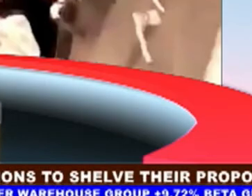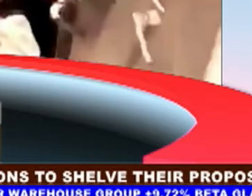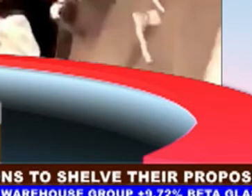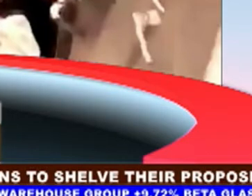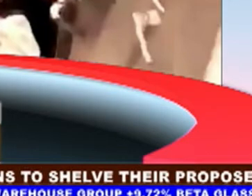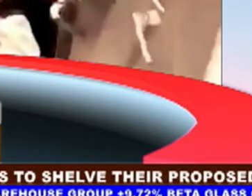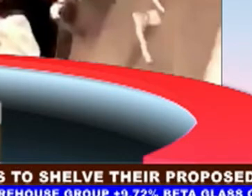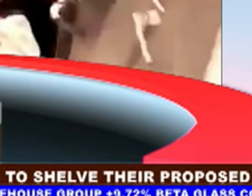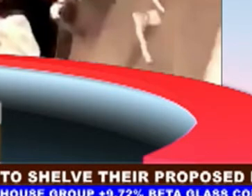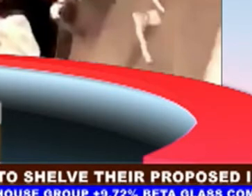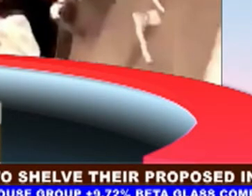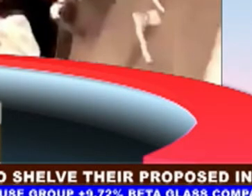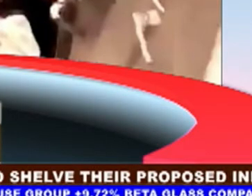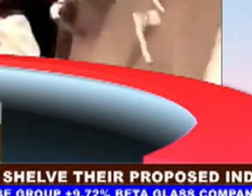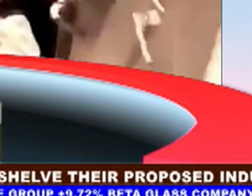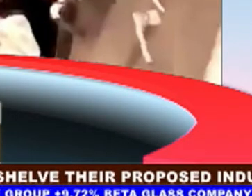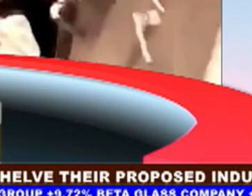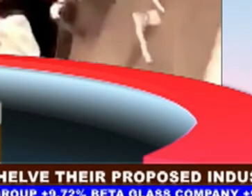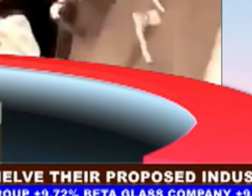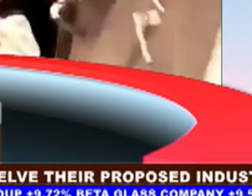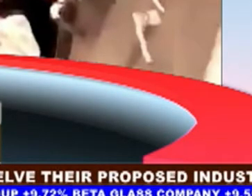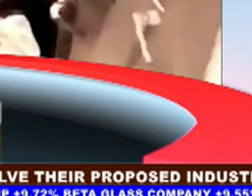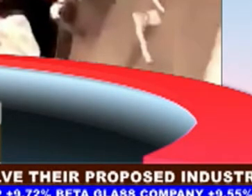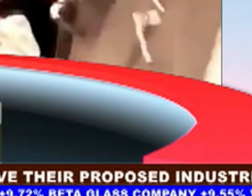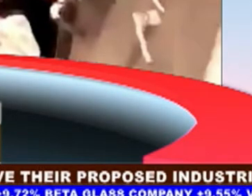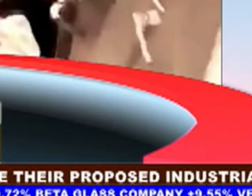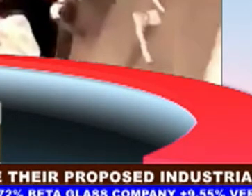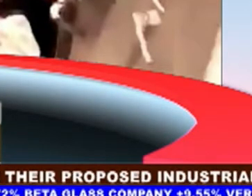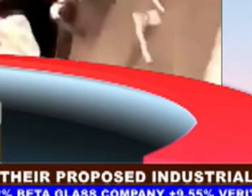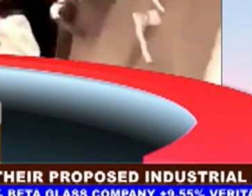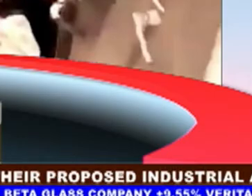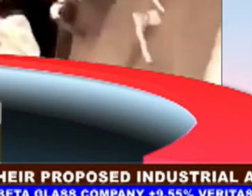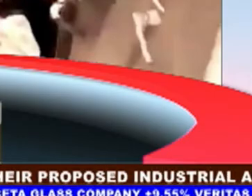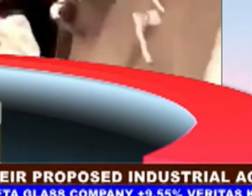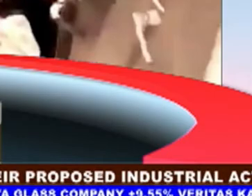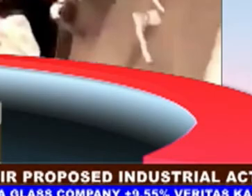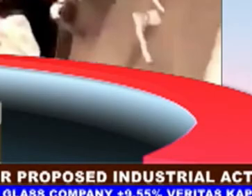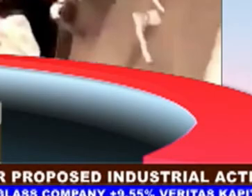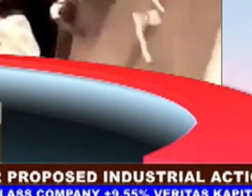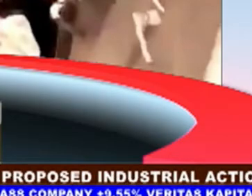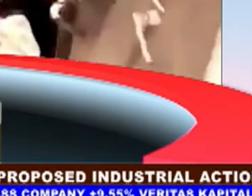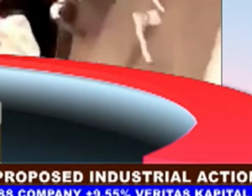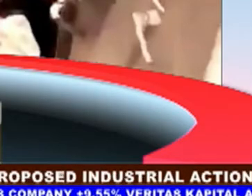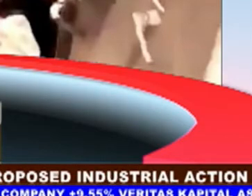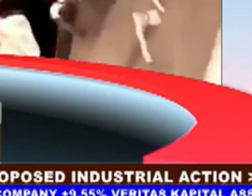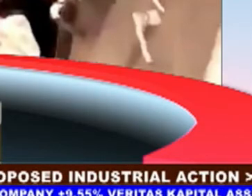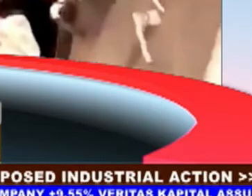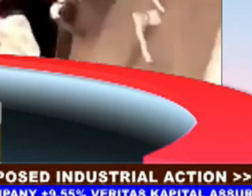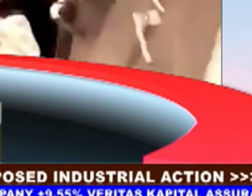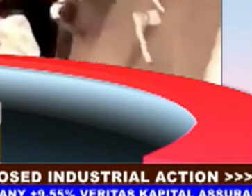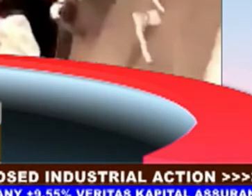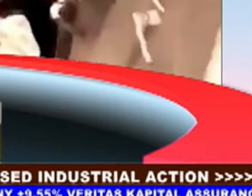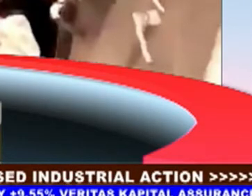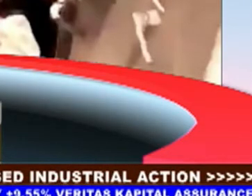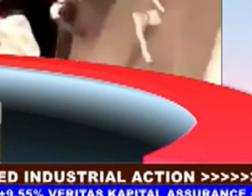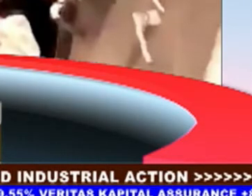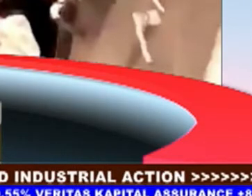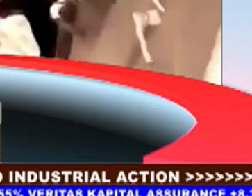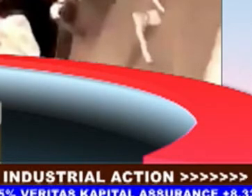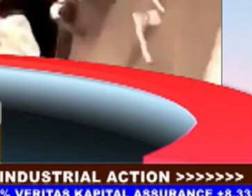Mercy Corps is expected to serve as a guide for families, educational institutions, and Nigerians in the fight against